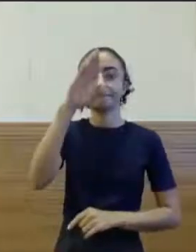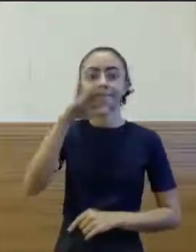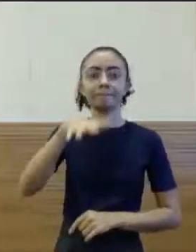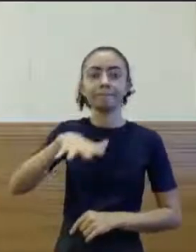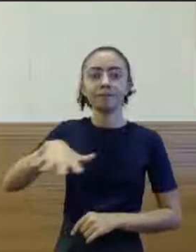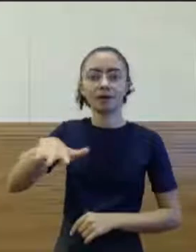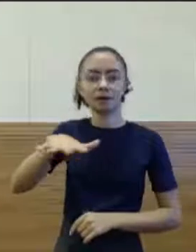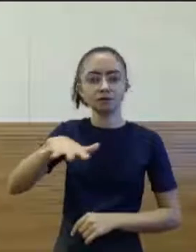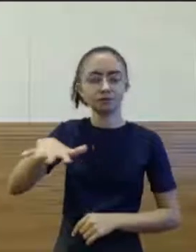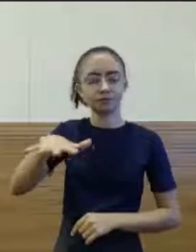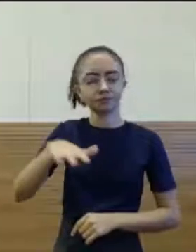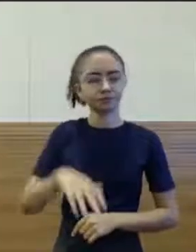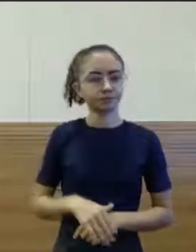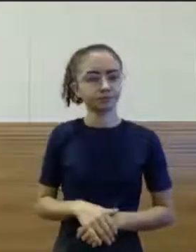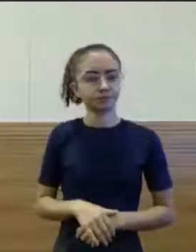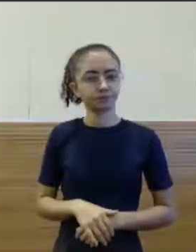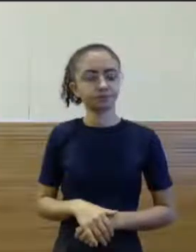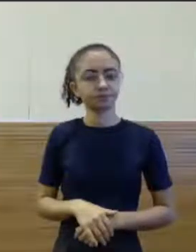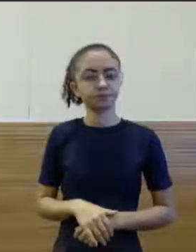the urban areas.